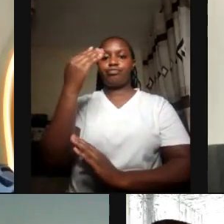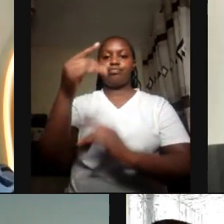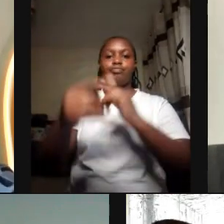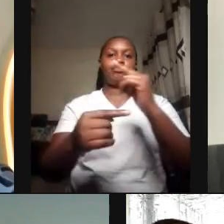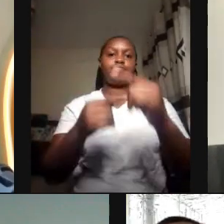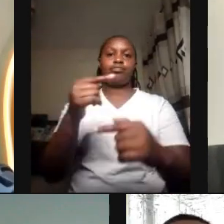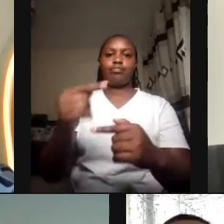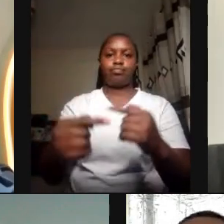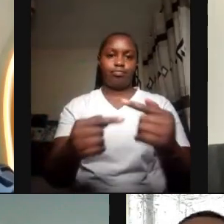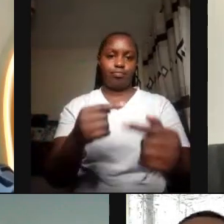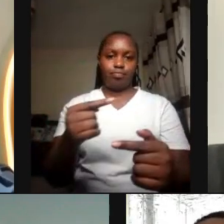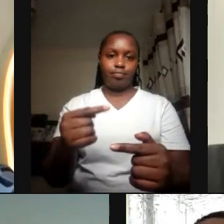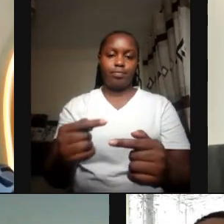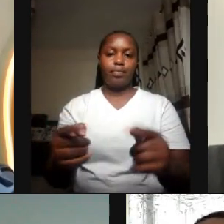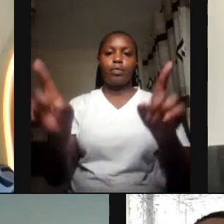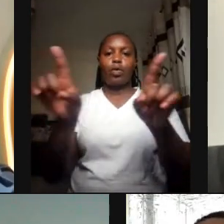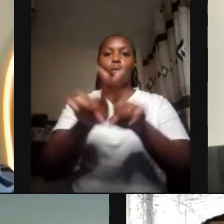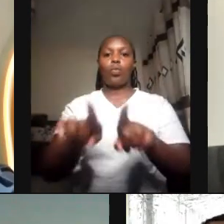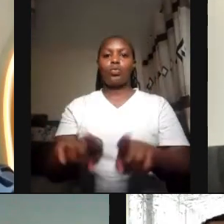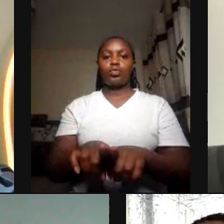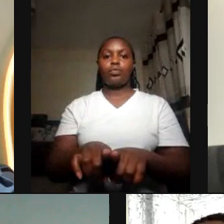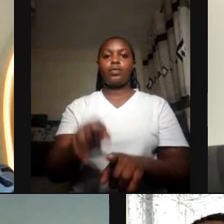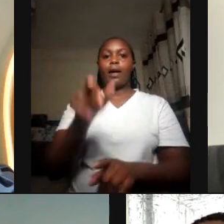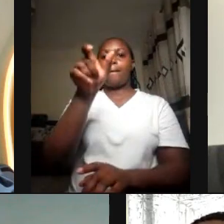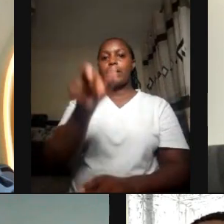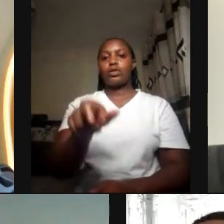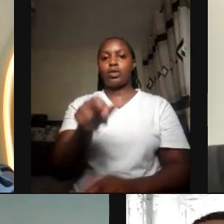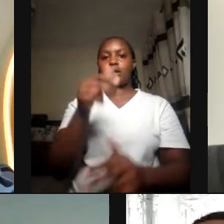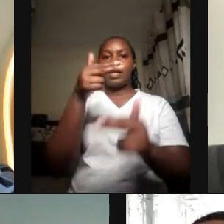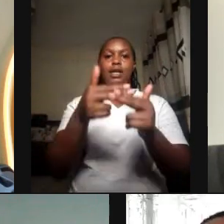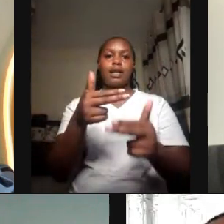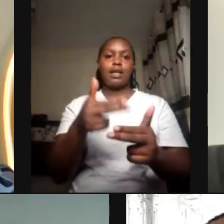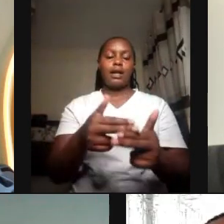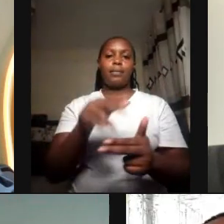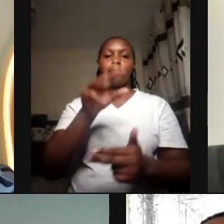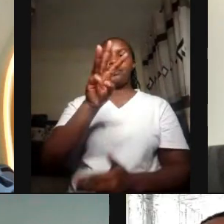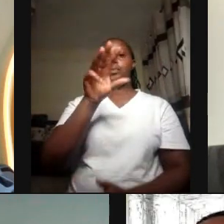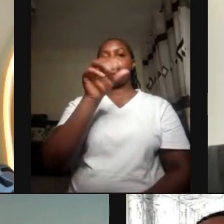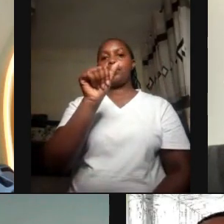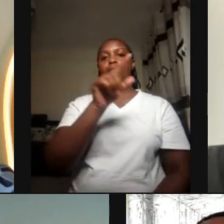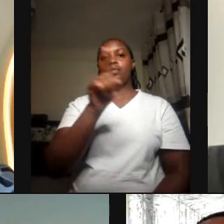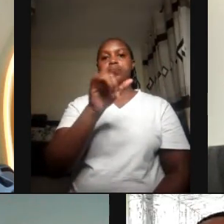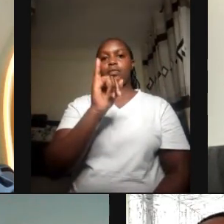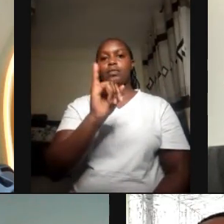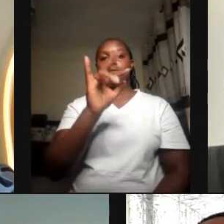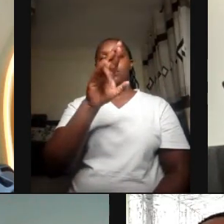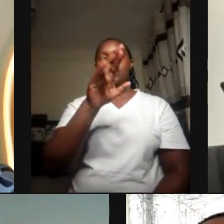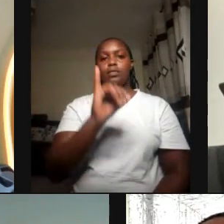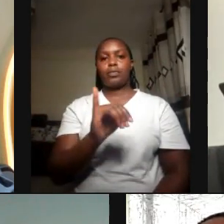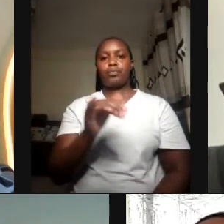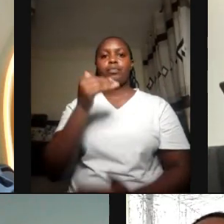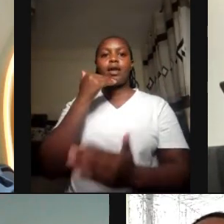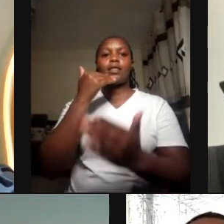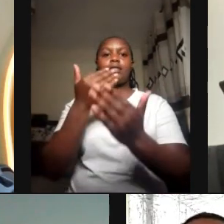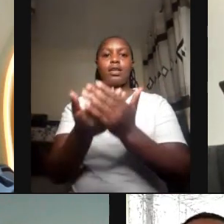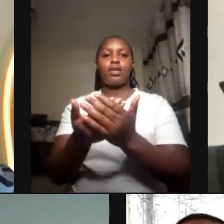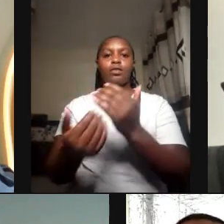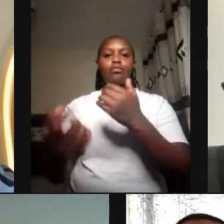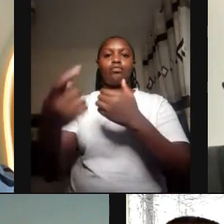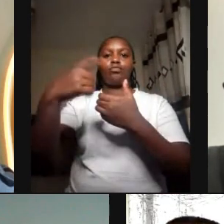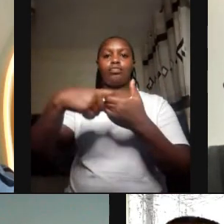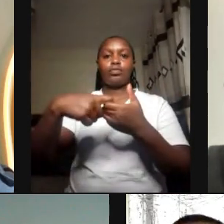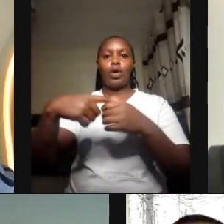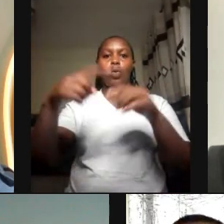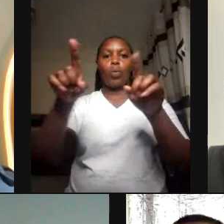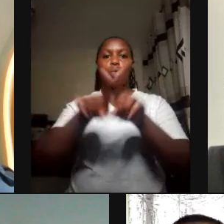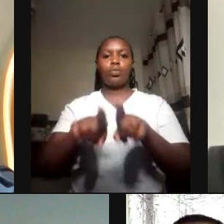presenting. Also, there is somebody called Waziri. Thank you for tuning in. And Waziri was asking if